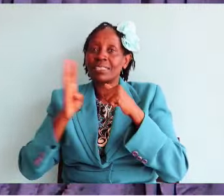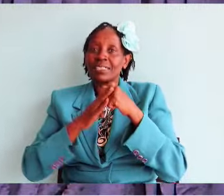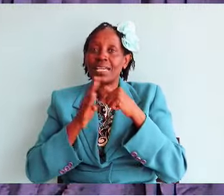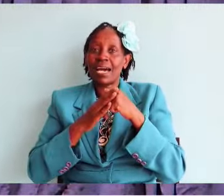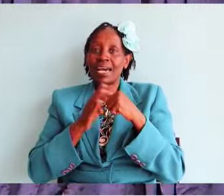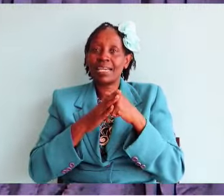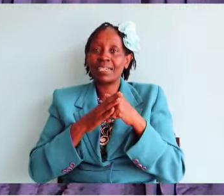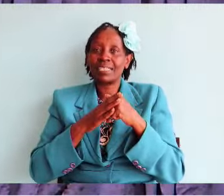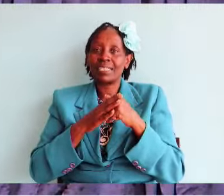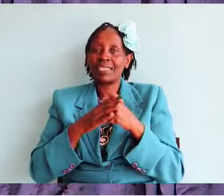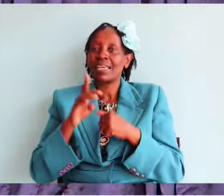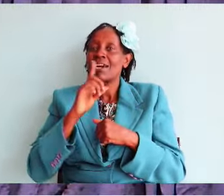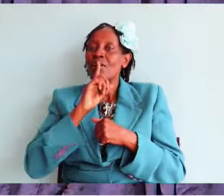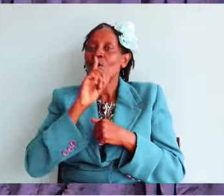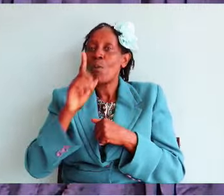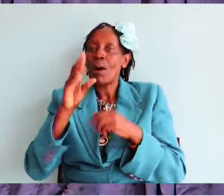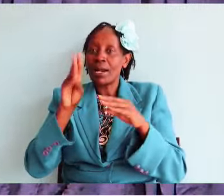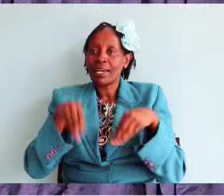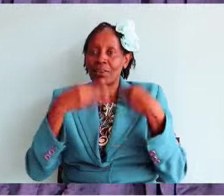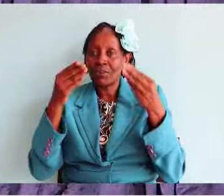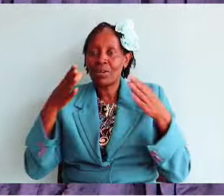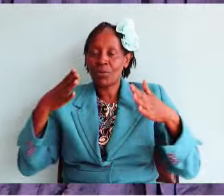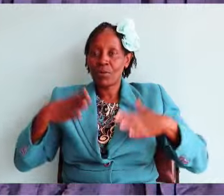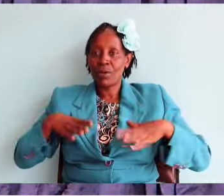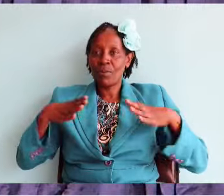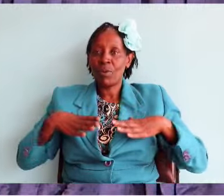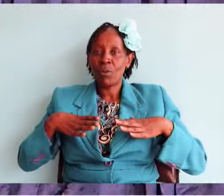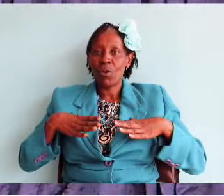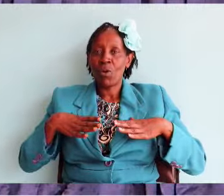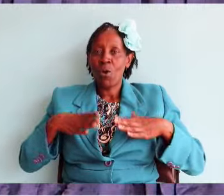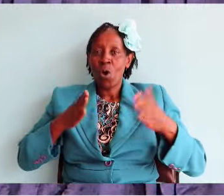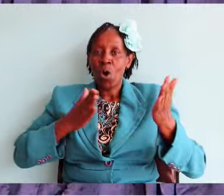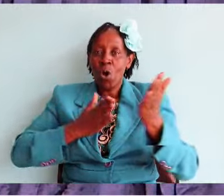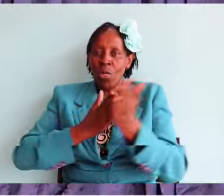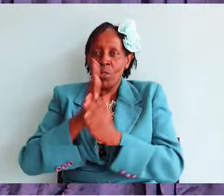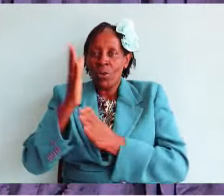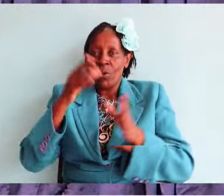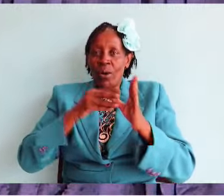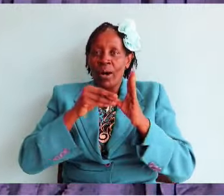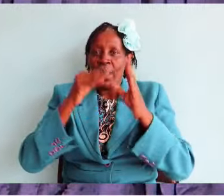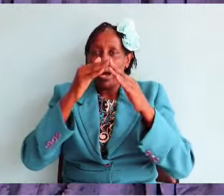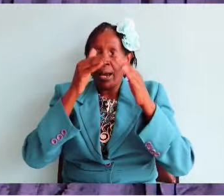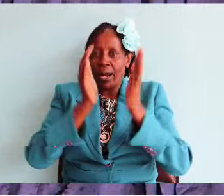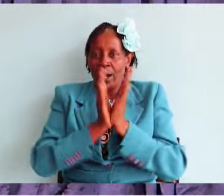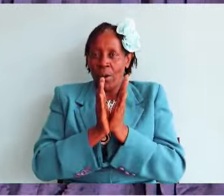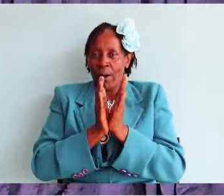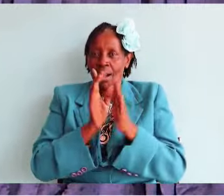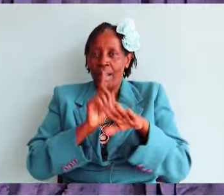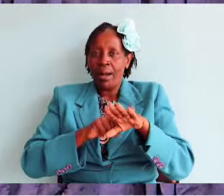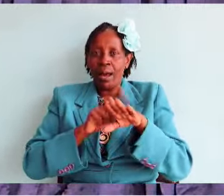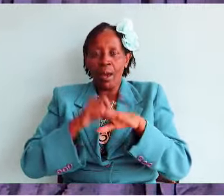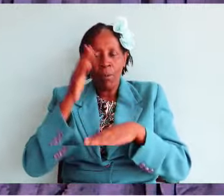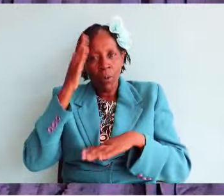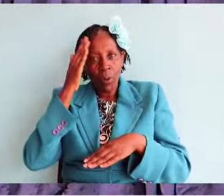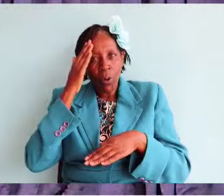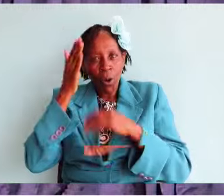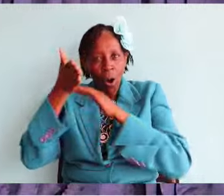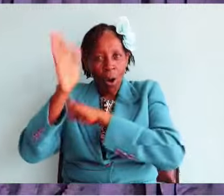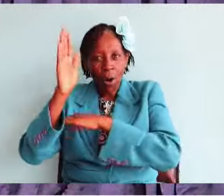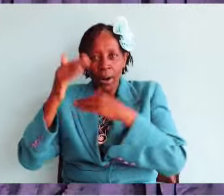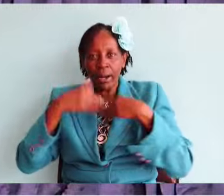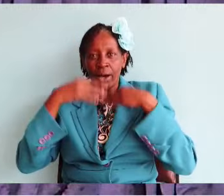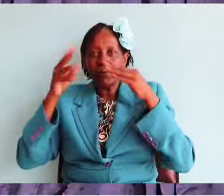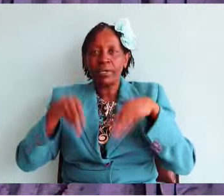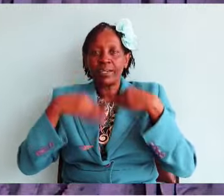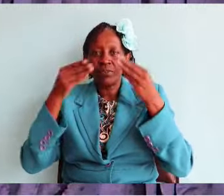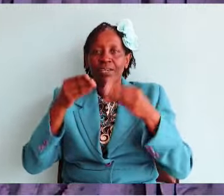A command was given to the people by Gideon when he realized that God has given these